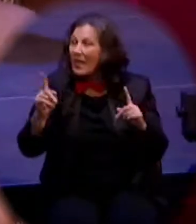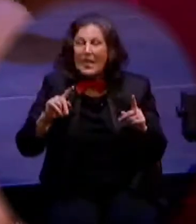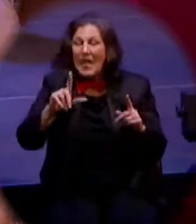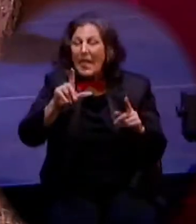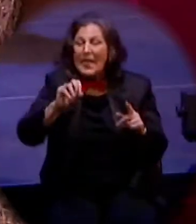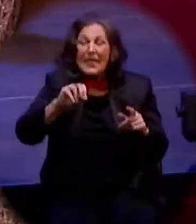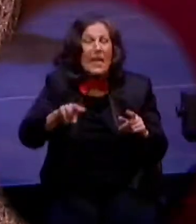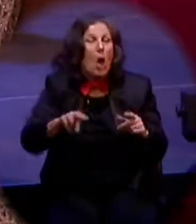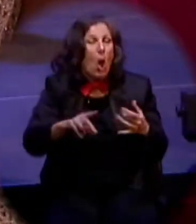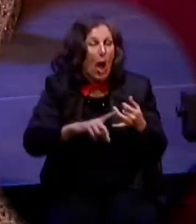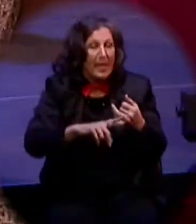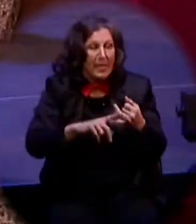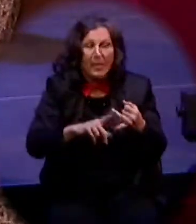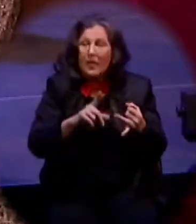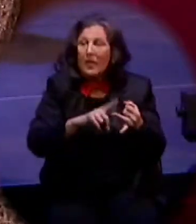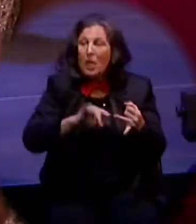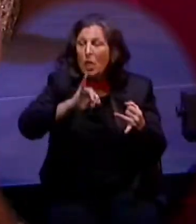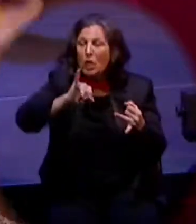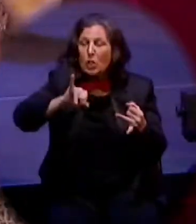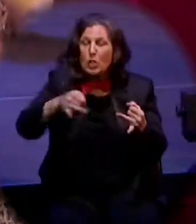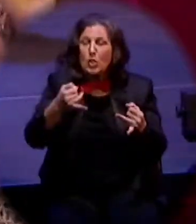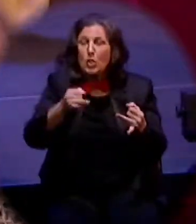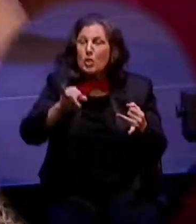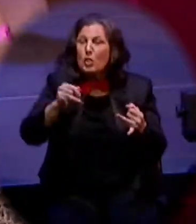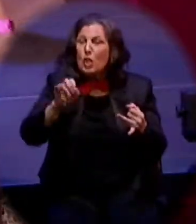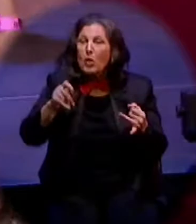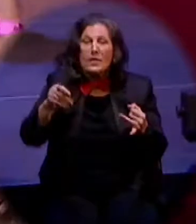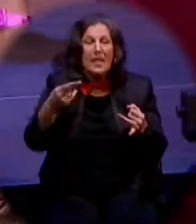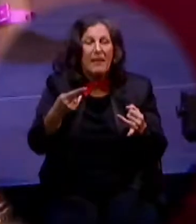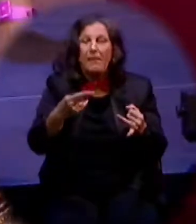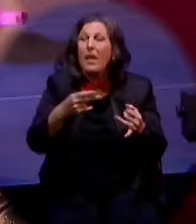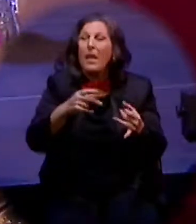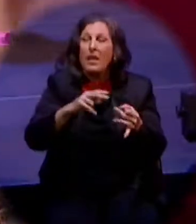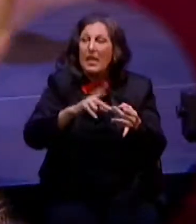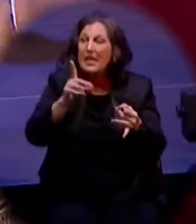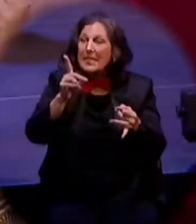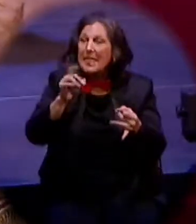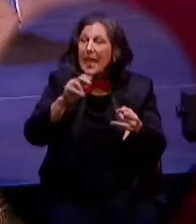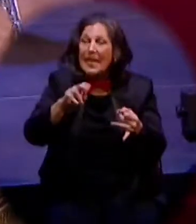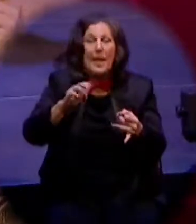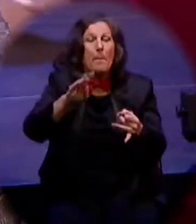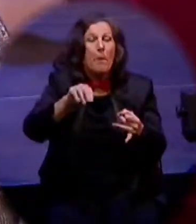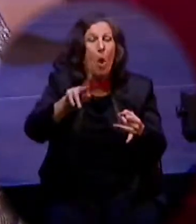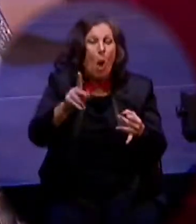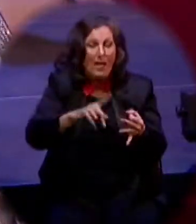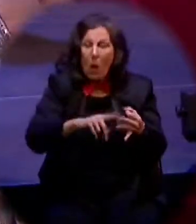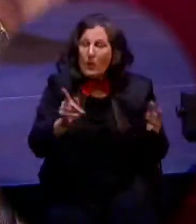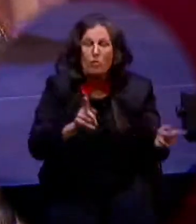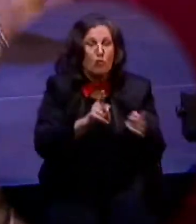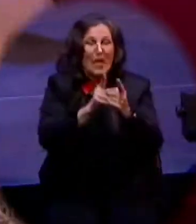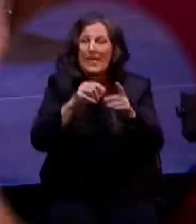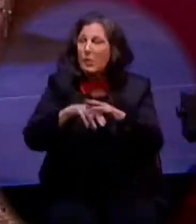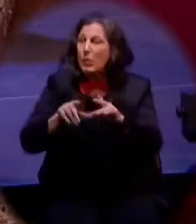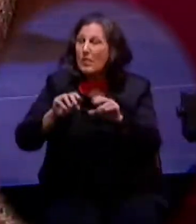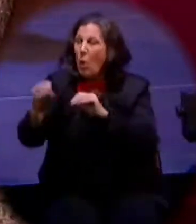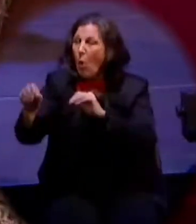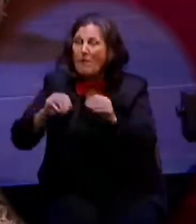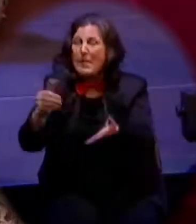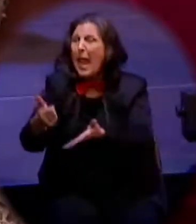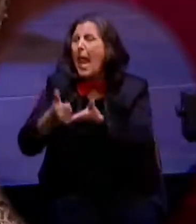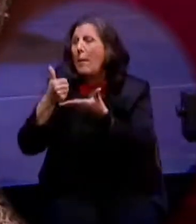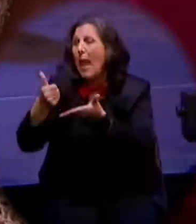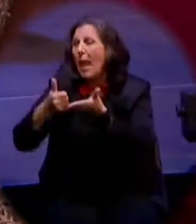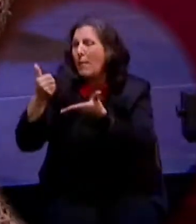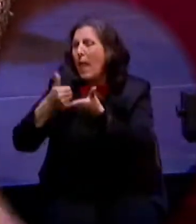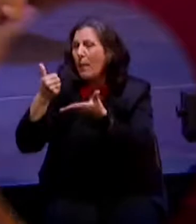there's Leon. There's Joseph. There's Dan. Yes. There's Mark. We're always running into his office. And help us,